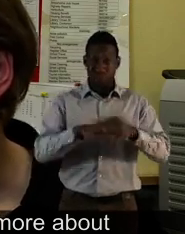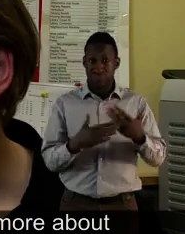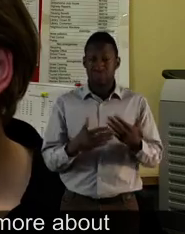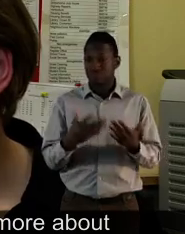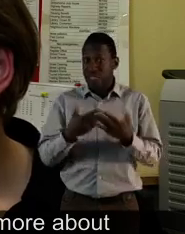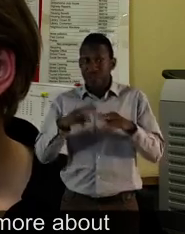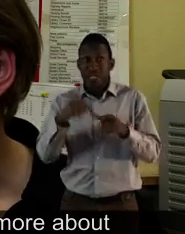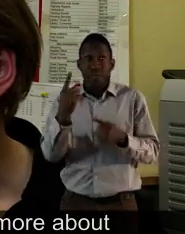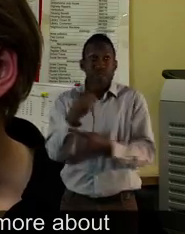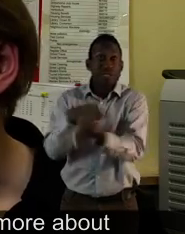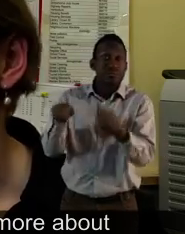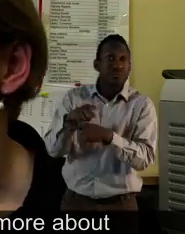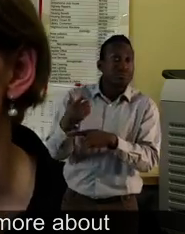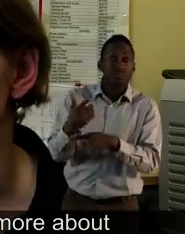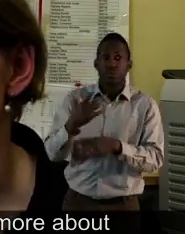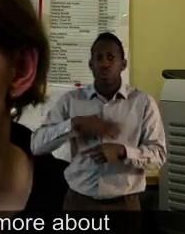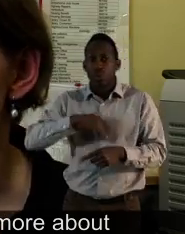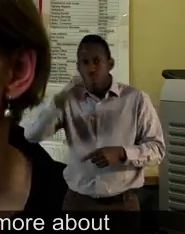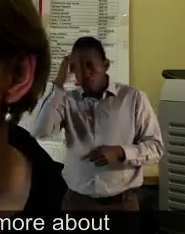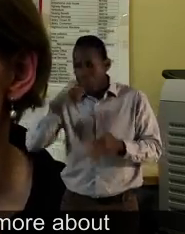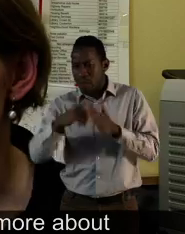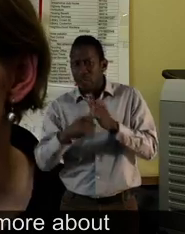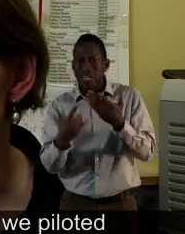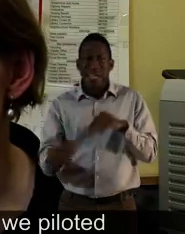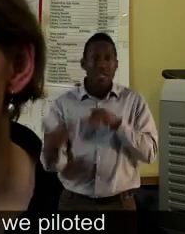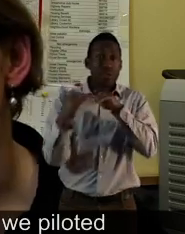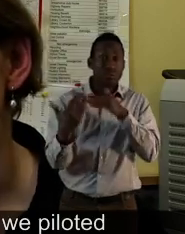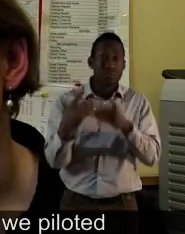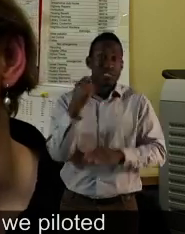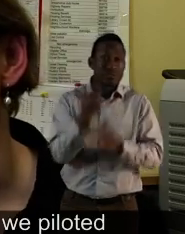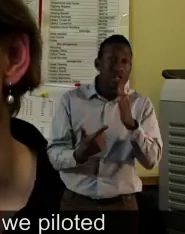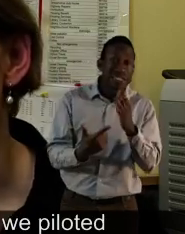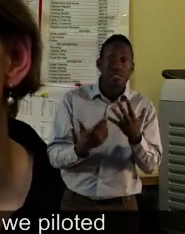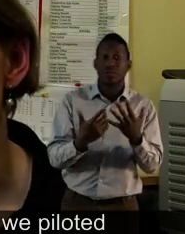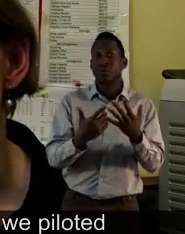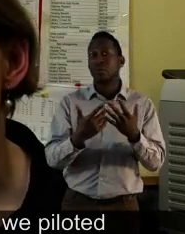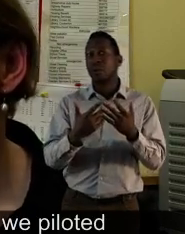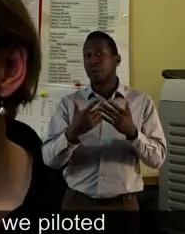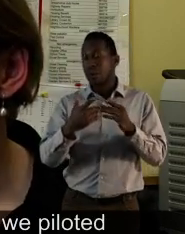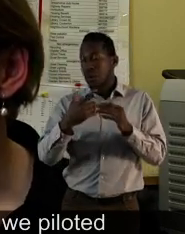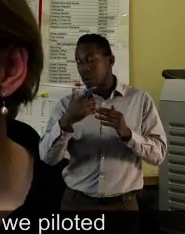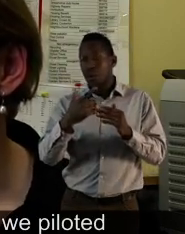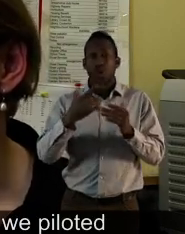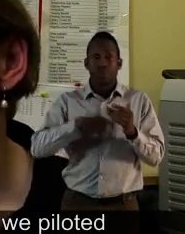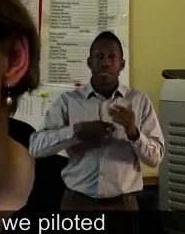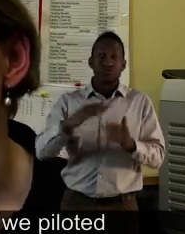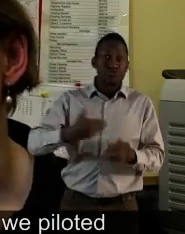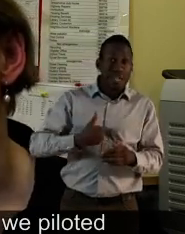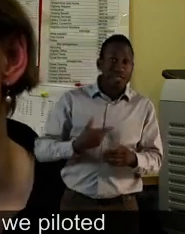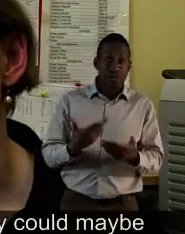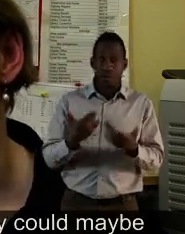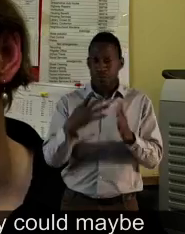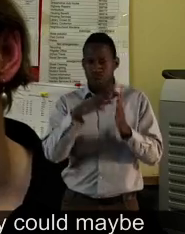more about equality, diversity and human rights, for example, which isn't one of the ones that we piloted, but they could take that